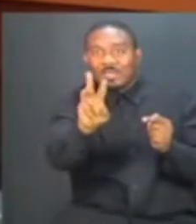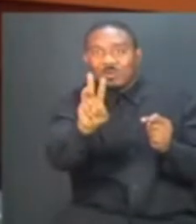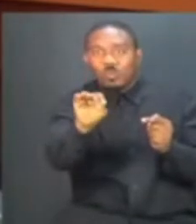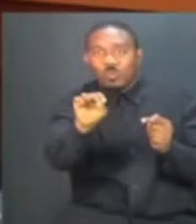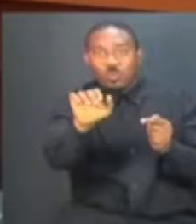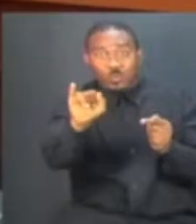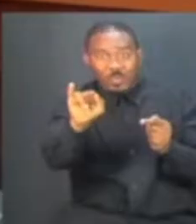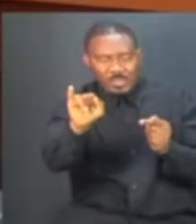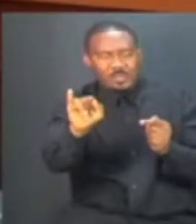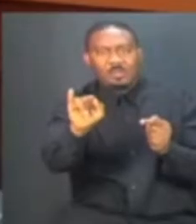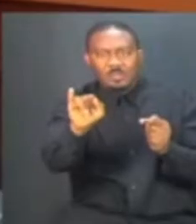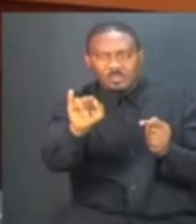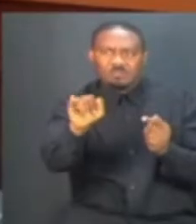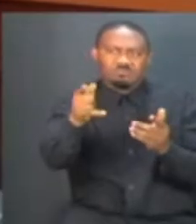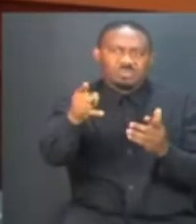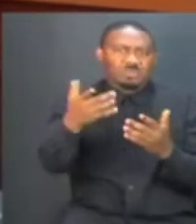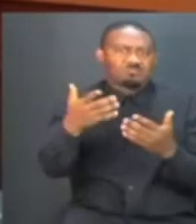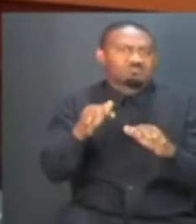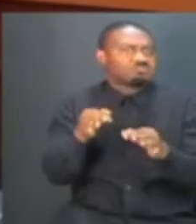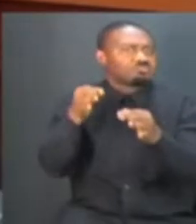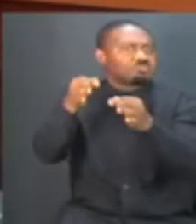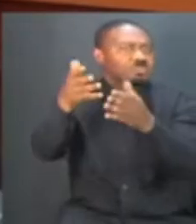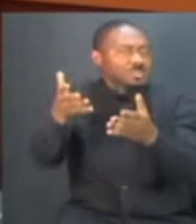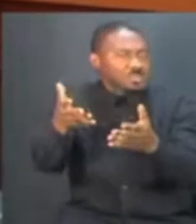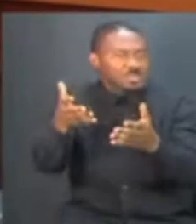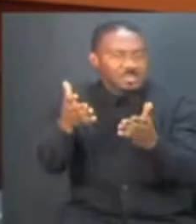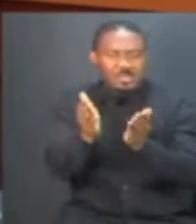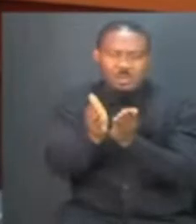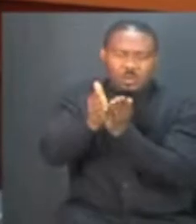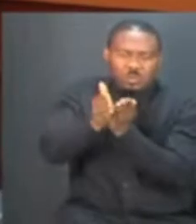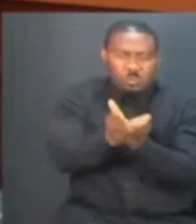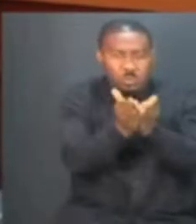one, regrettably capsized.